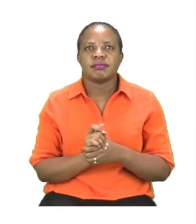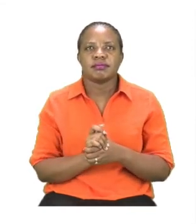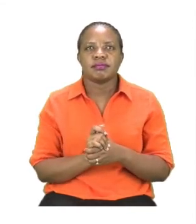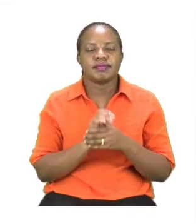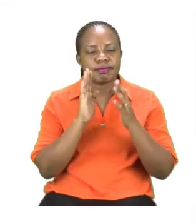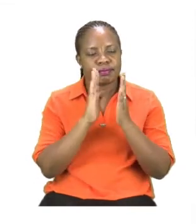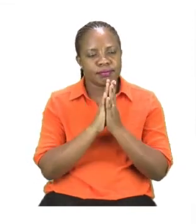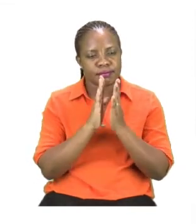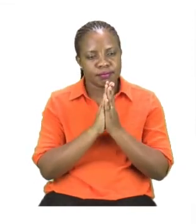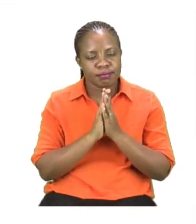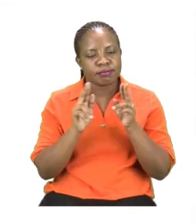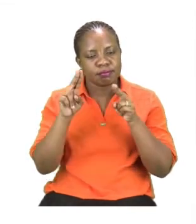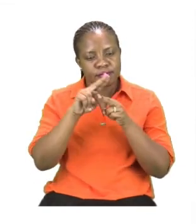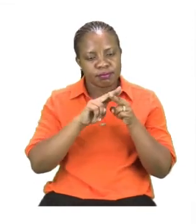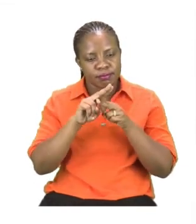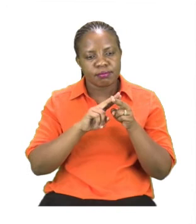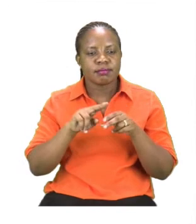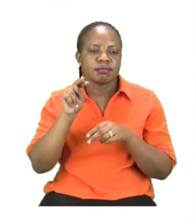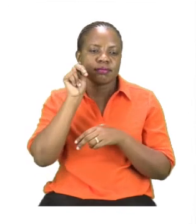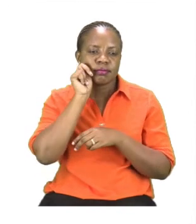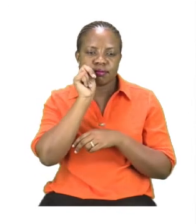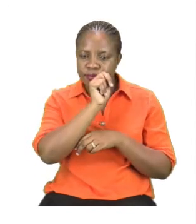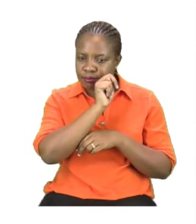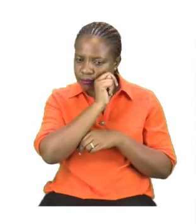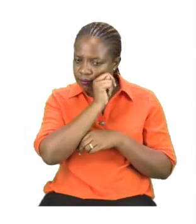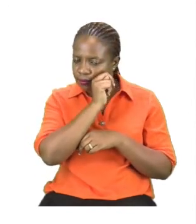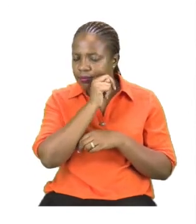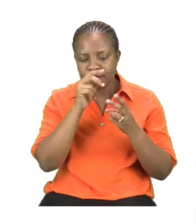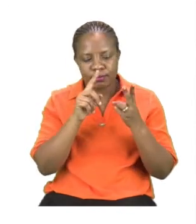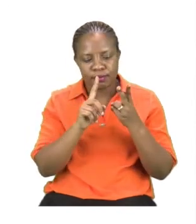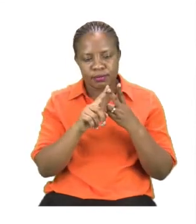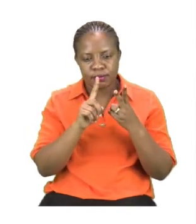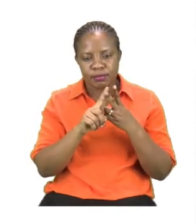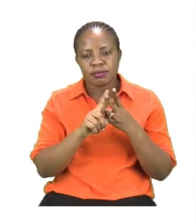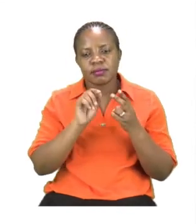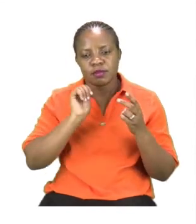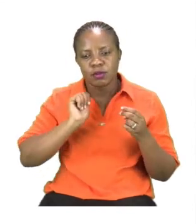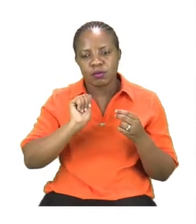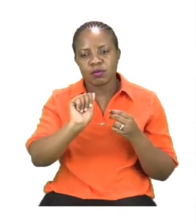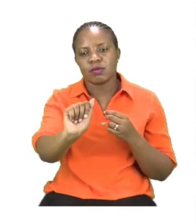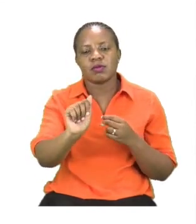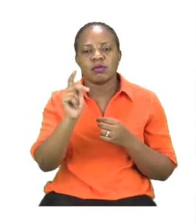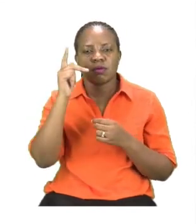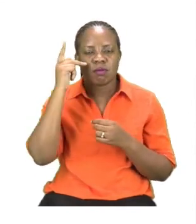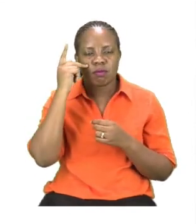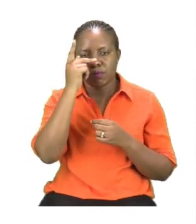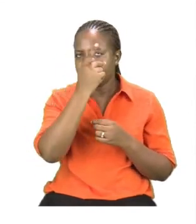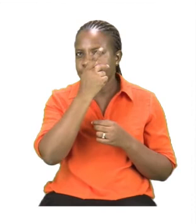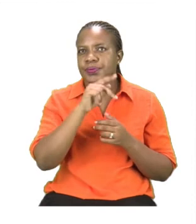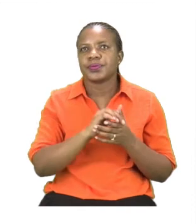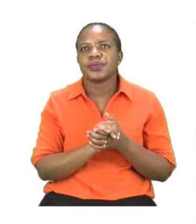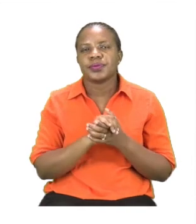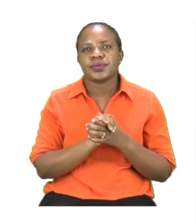noun and that you use a possessive pronoun. Now